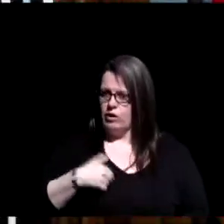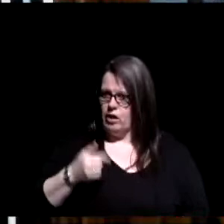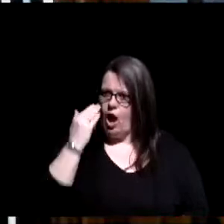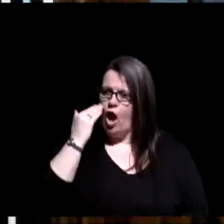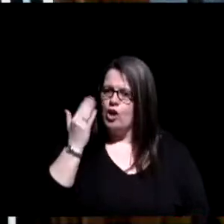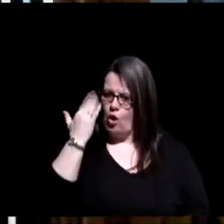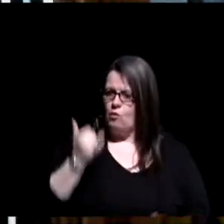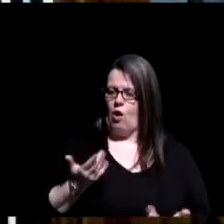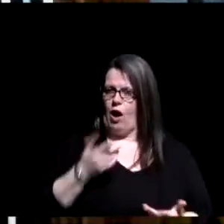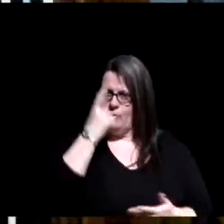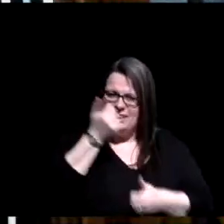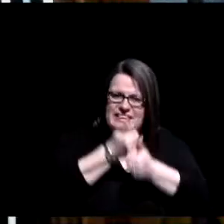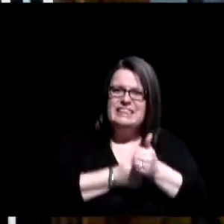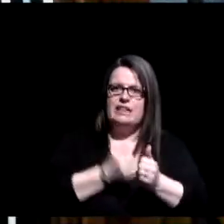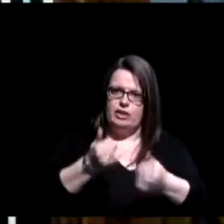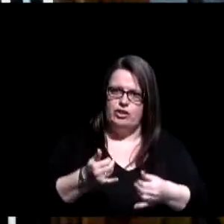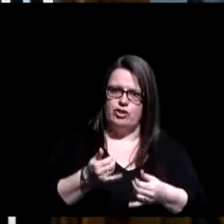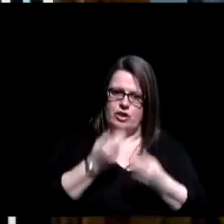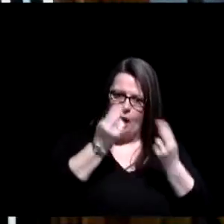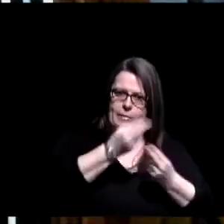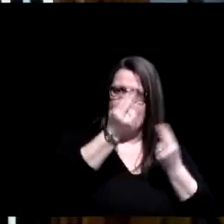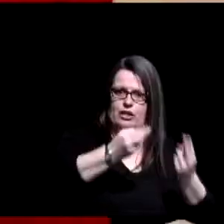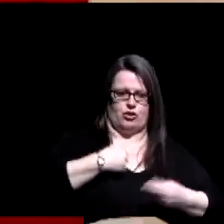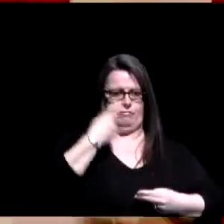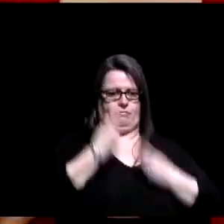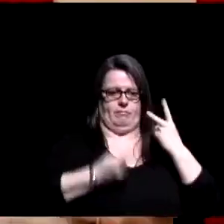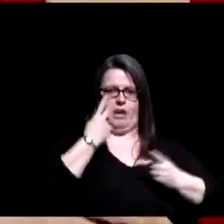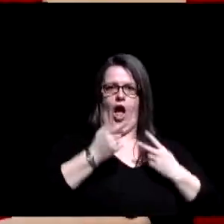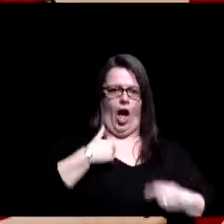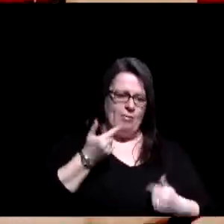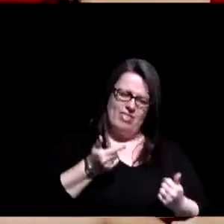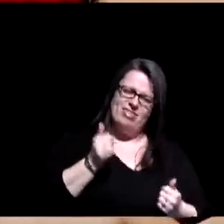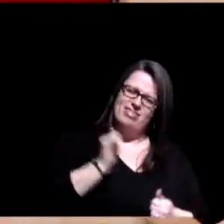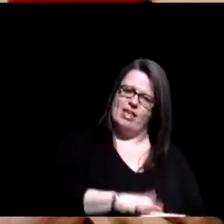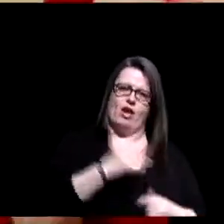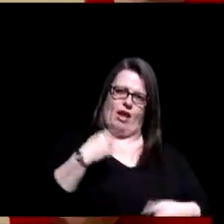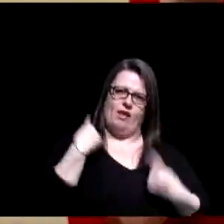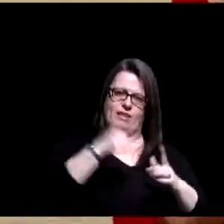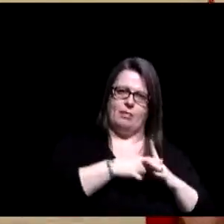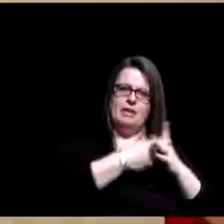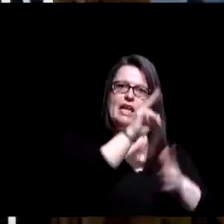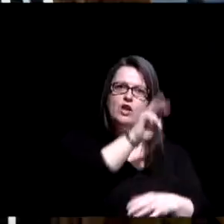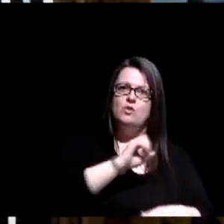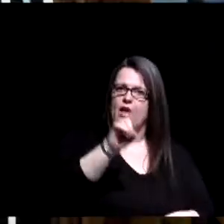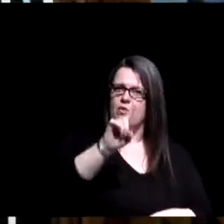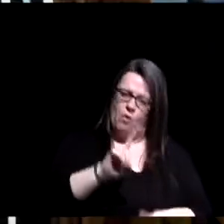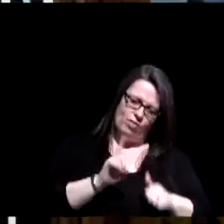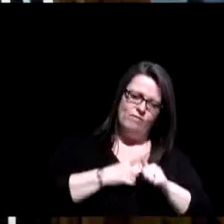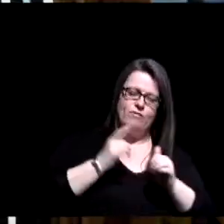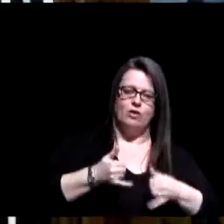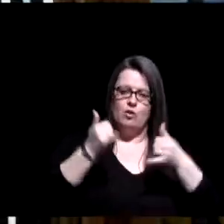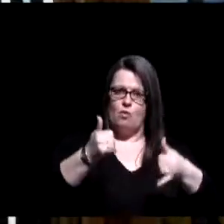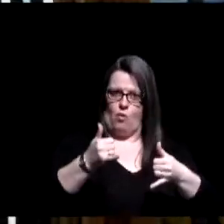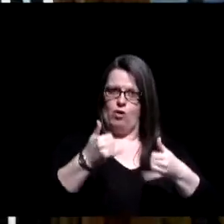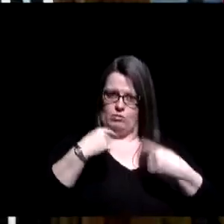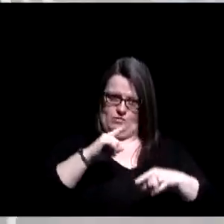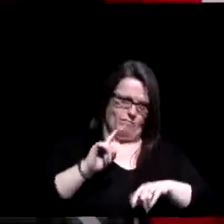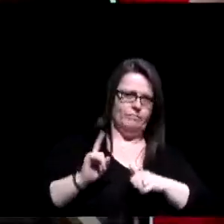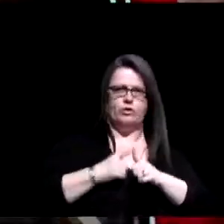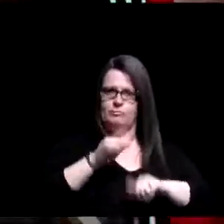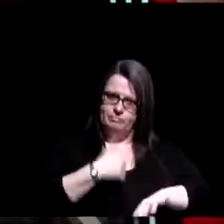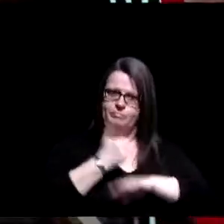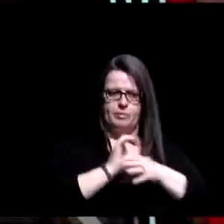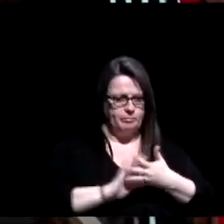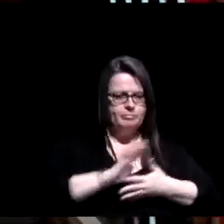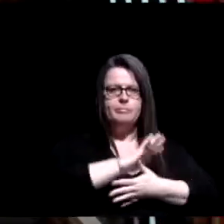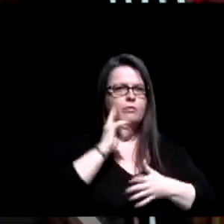every single one of them You were there. came across my desk. I've been there since the very beginning. In 2001, the first awards when I first came to Protocol. My, I'm telling you, we've